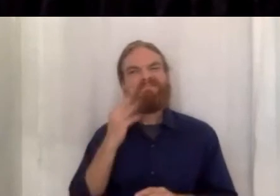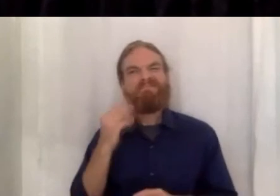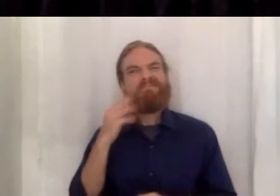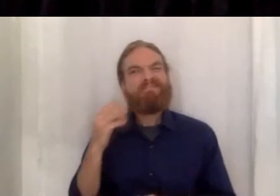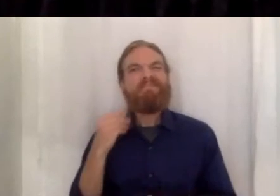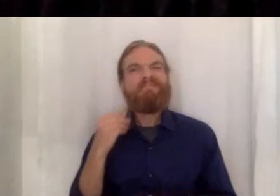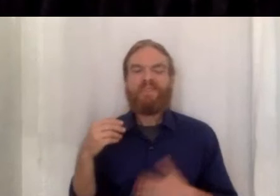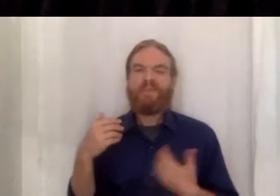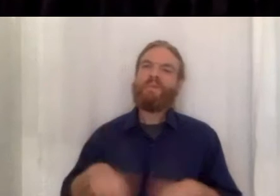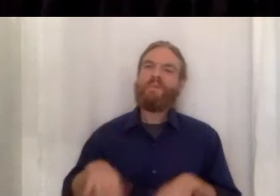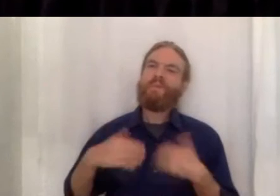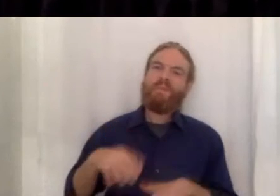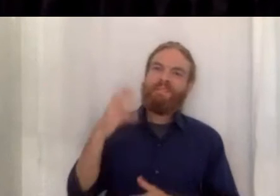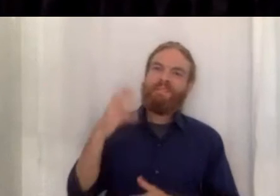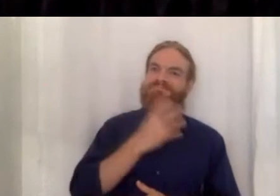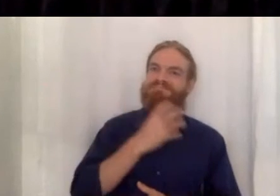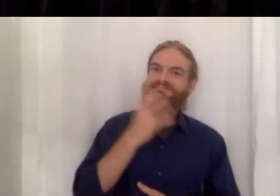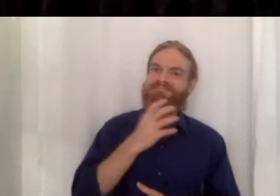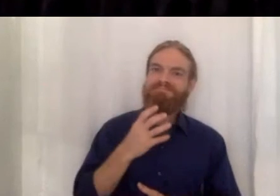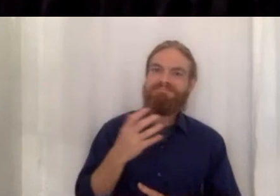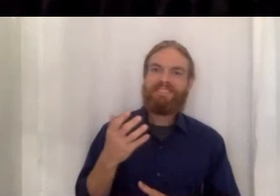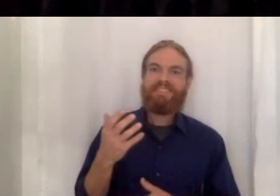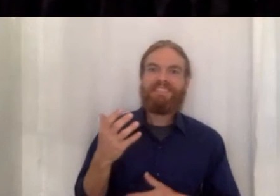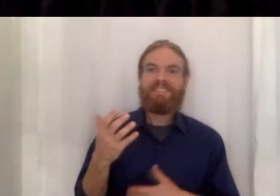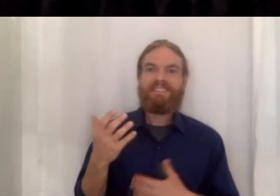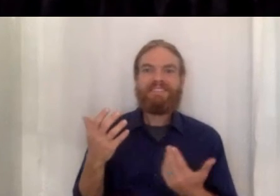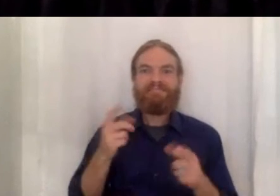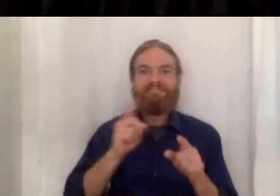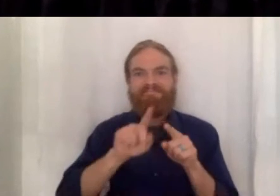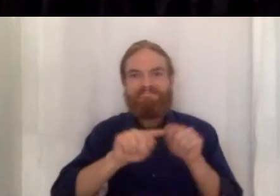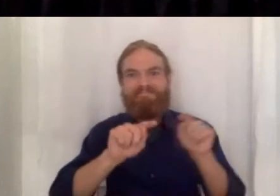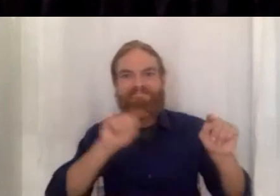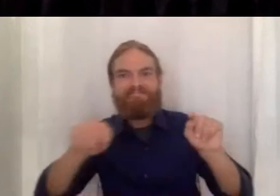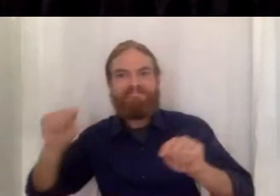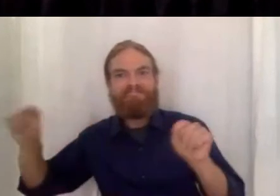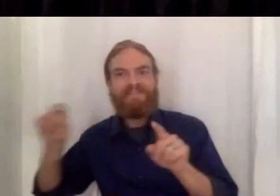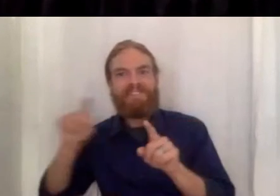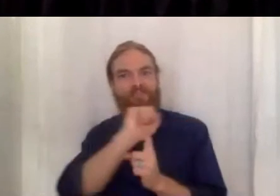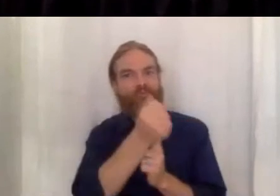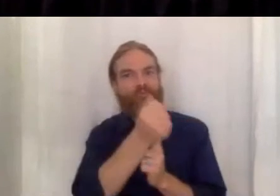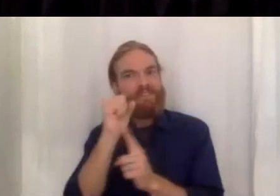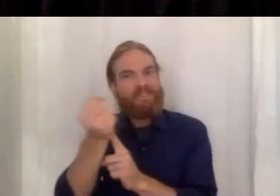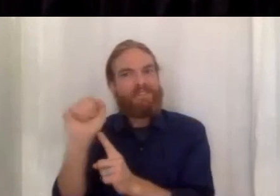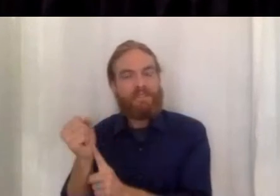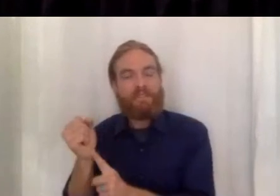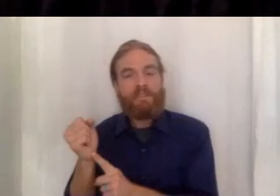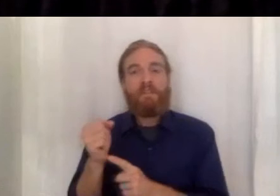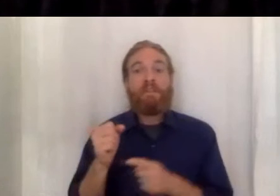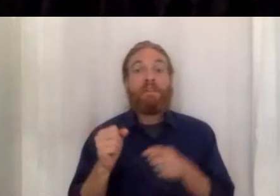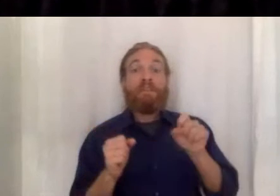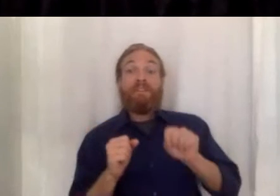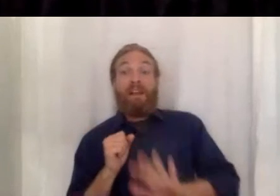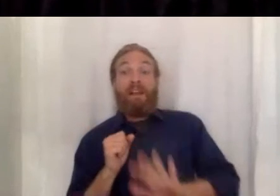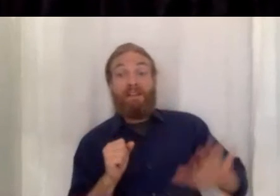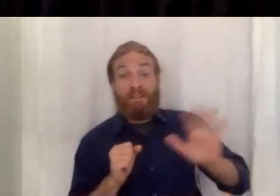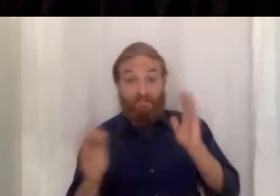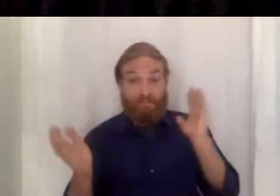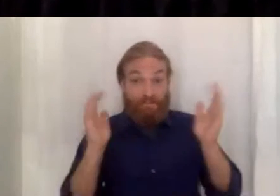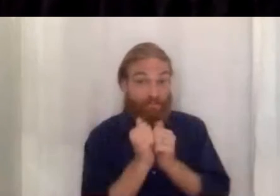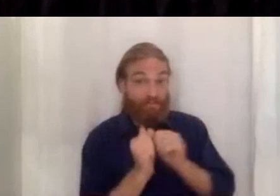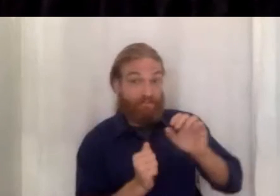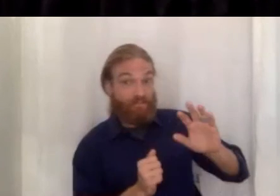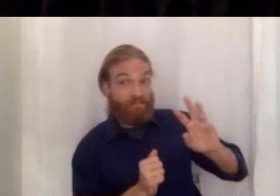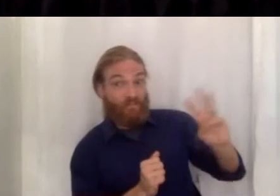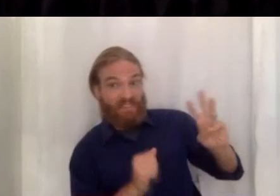just having a different experience, some of the southern states versus Colorado, but there needs to still be equitable distribution of the treatment. So I